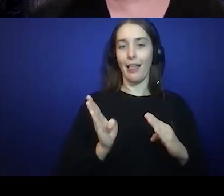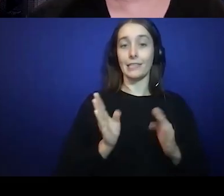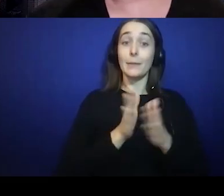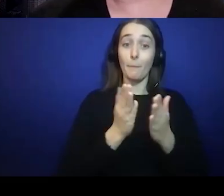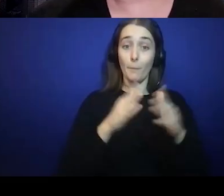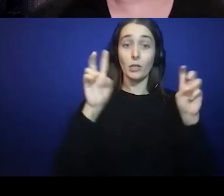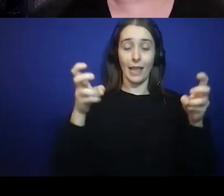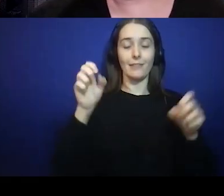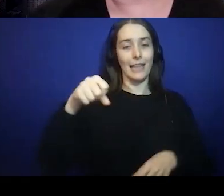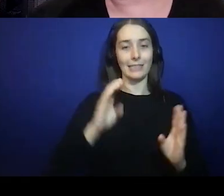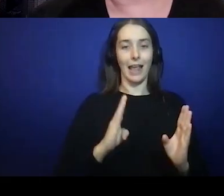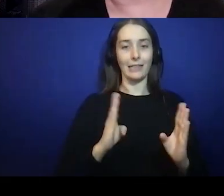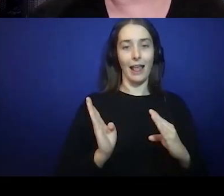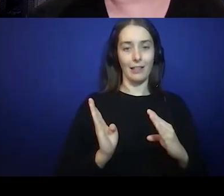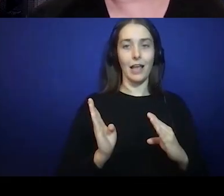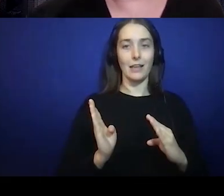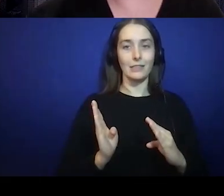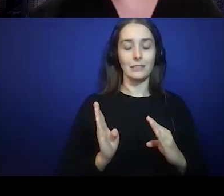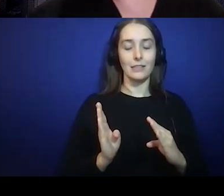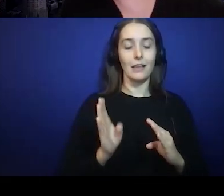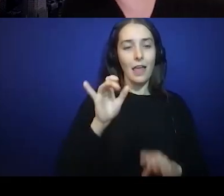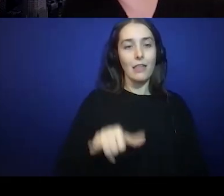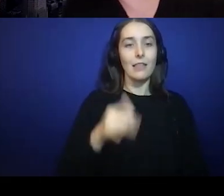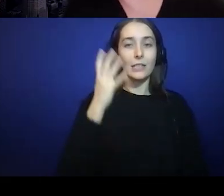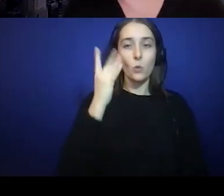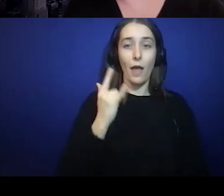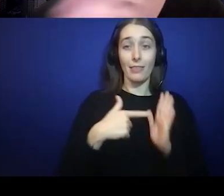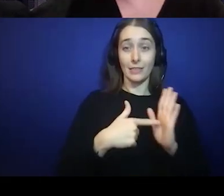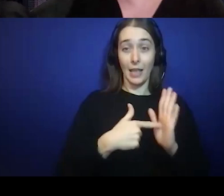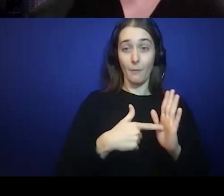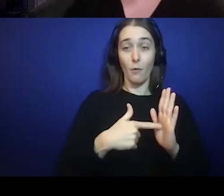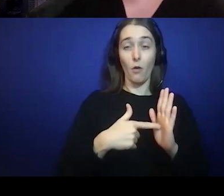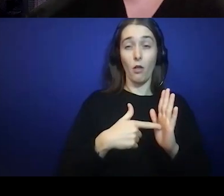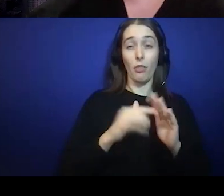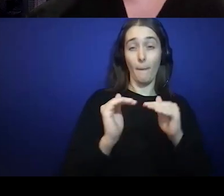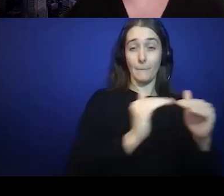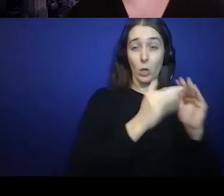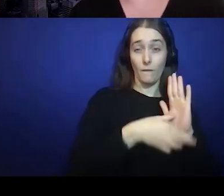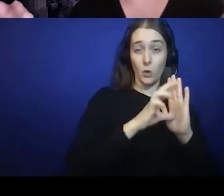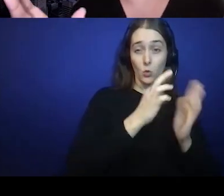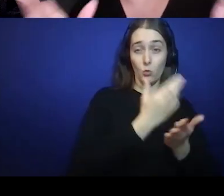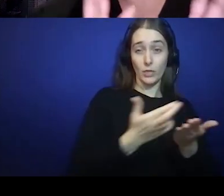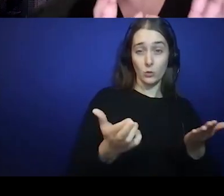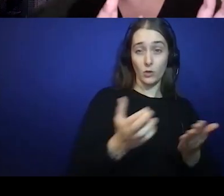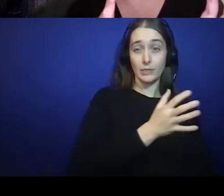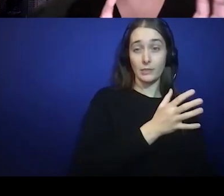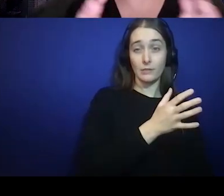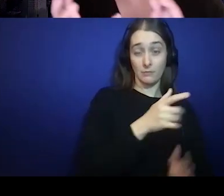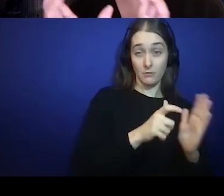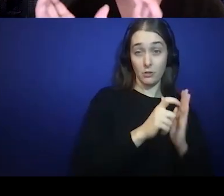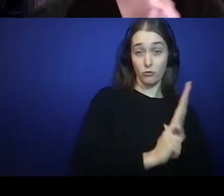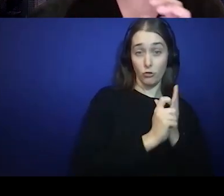are. That would be why in the example, both with the peer-reviewed resource, in the